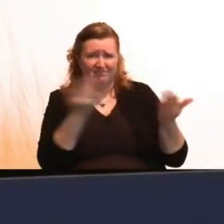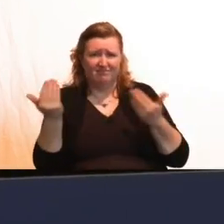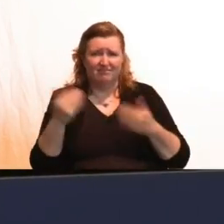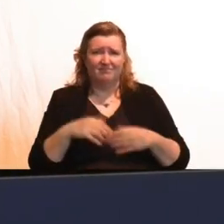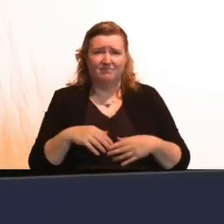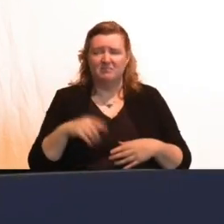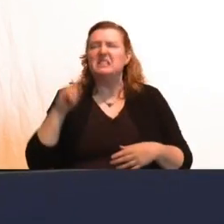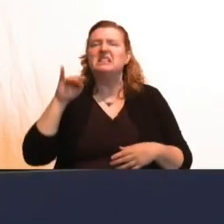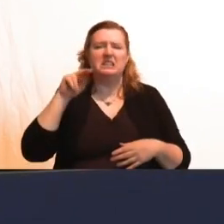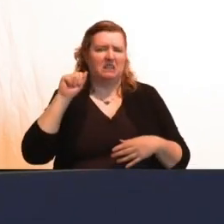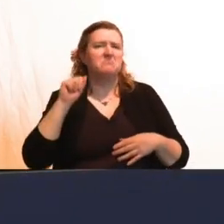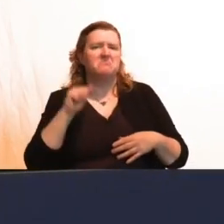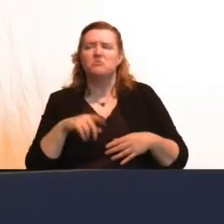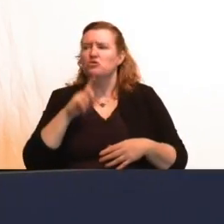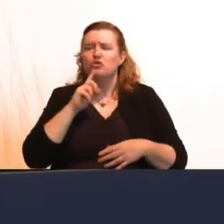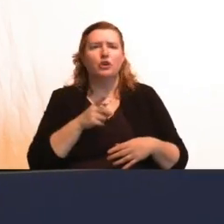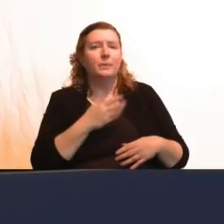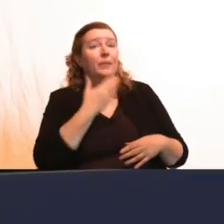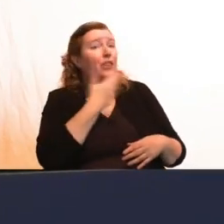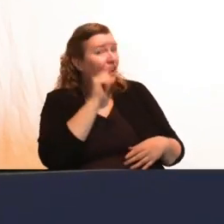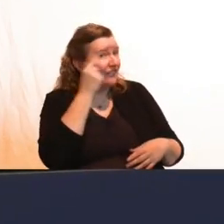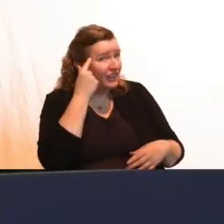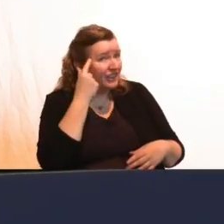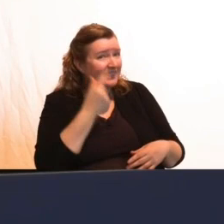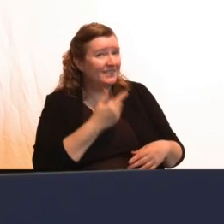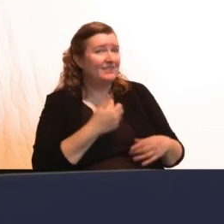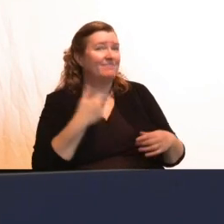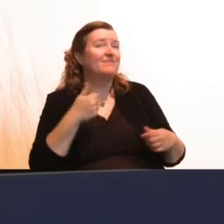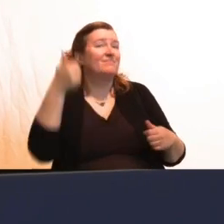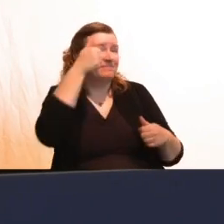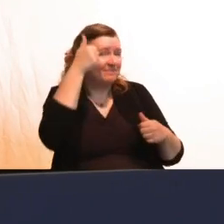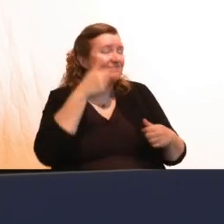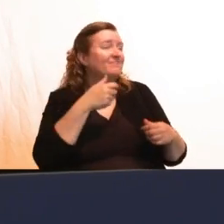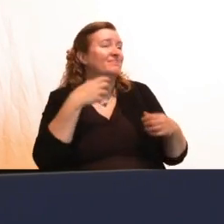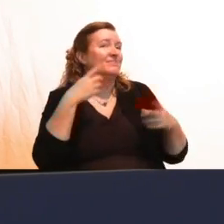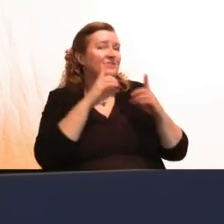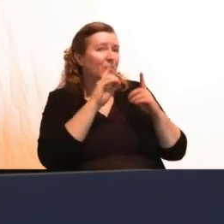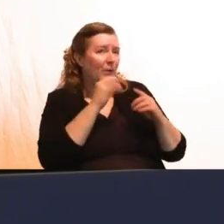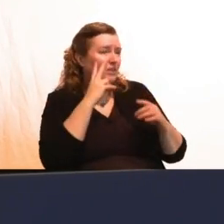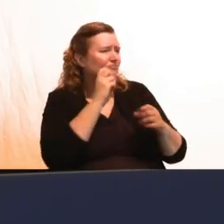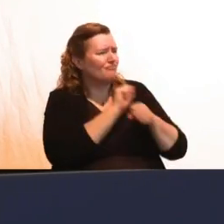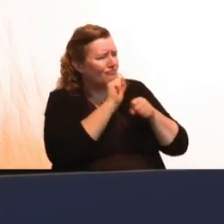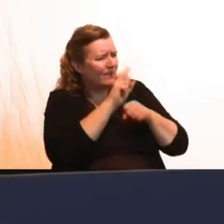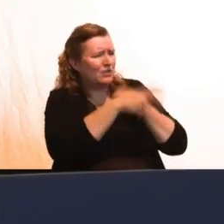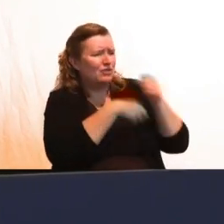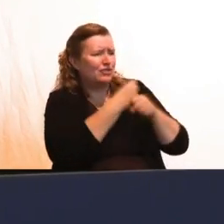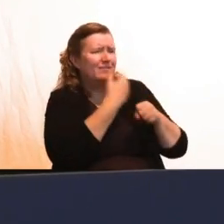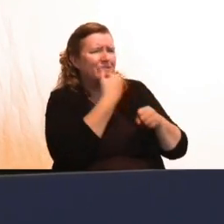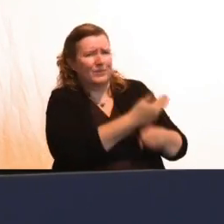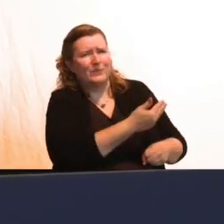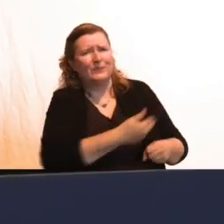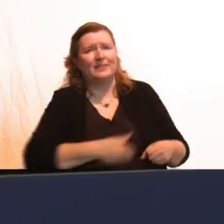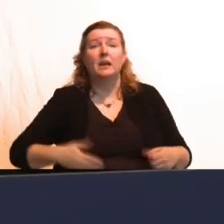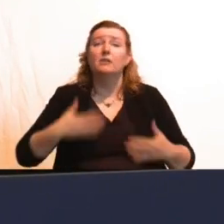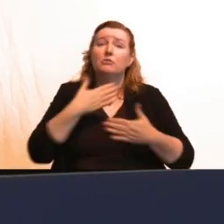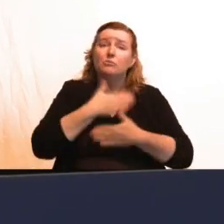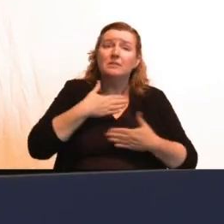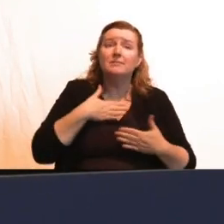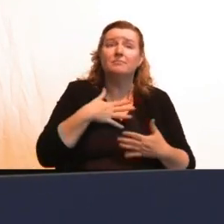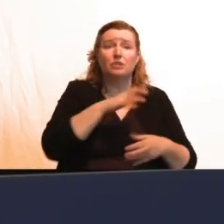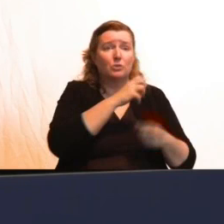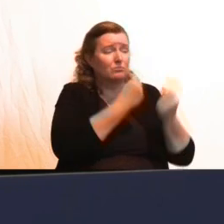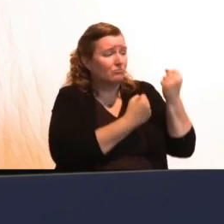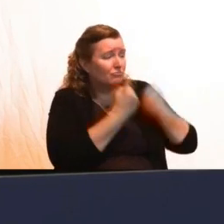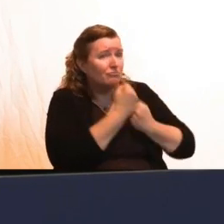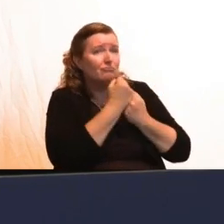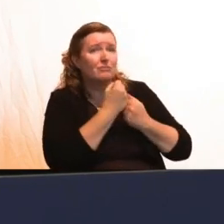And, we certainly appreciate all the support toward public health. I don't think a lot of people really understood what public health was,